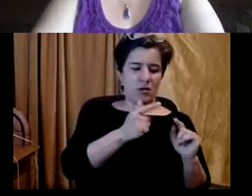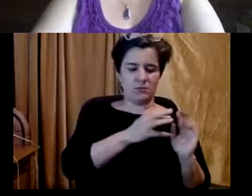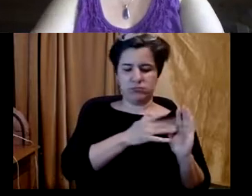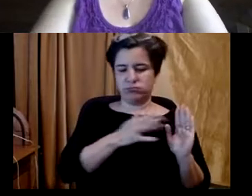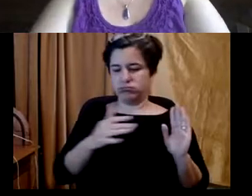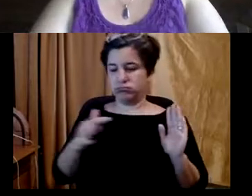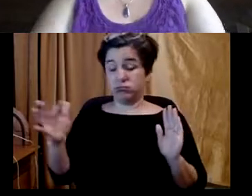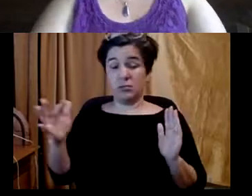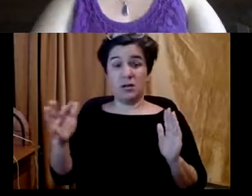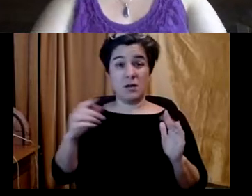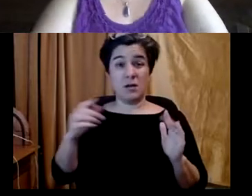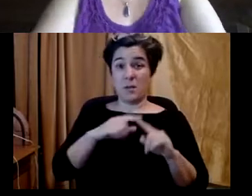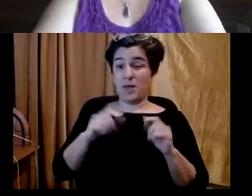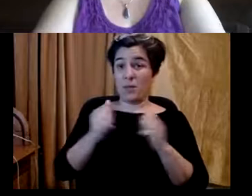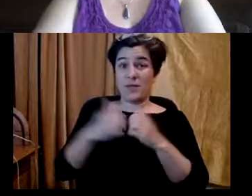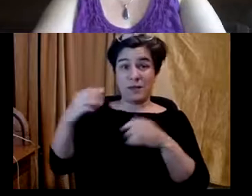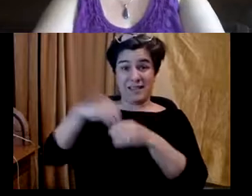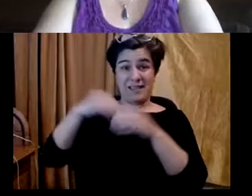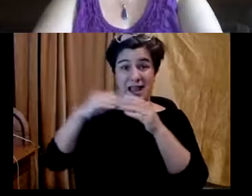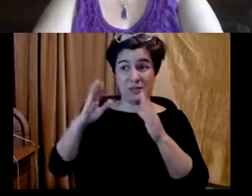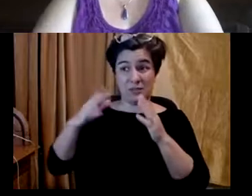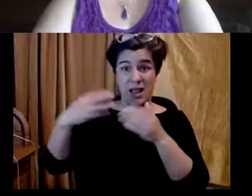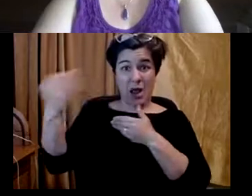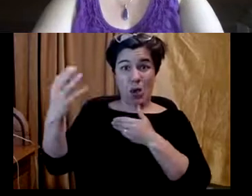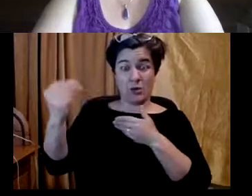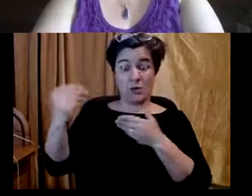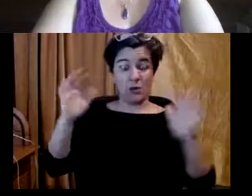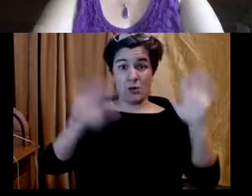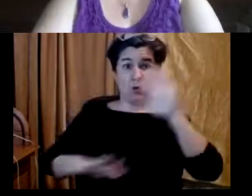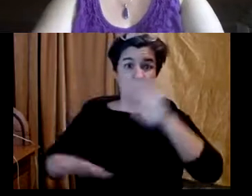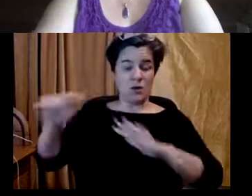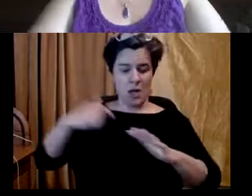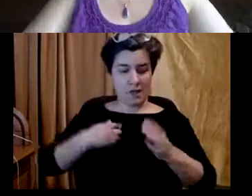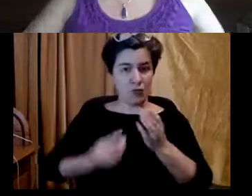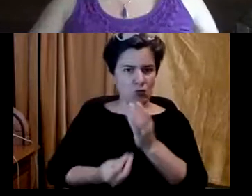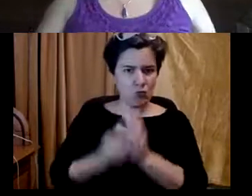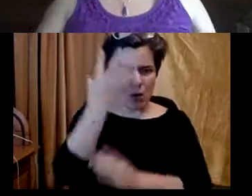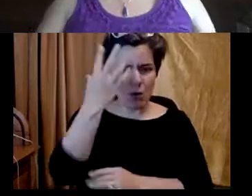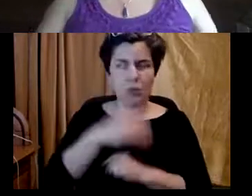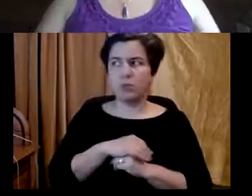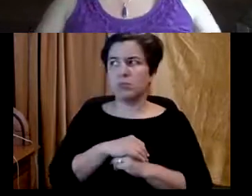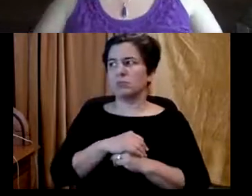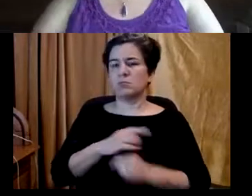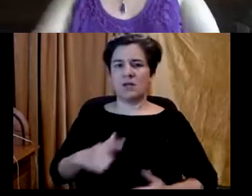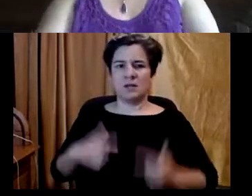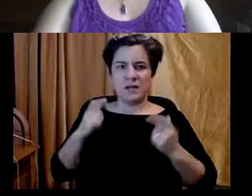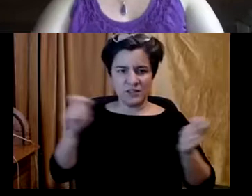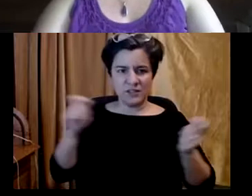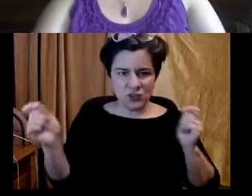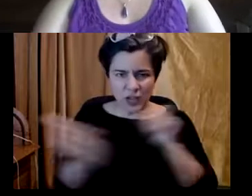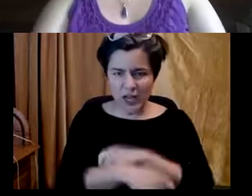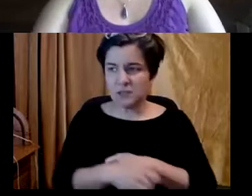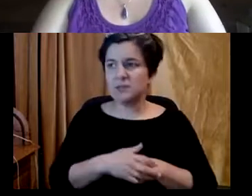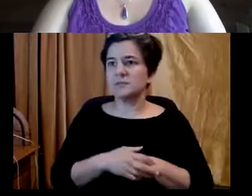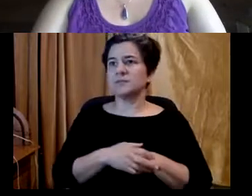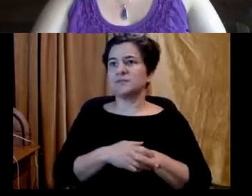I've grown so much. My life has changed greatly. I found your group about